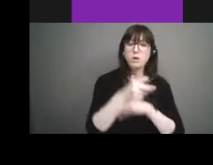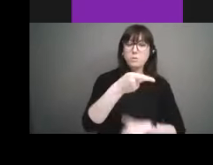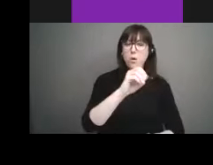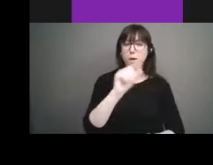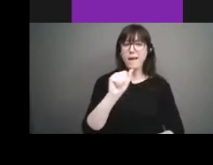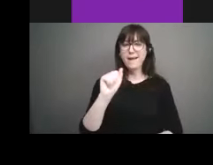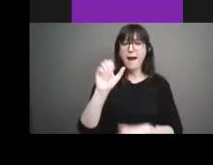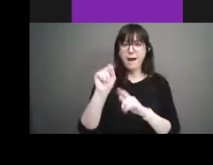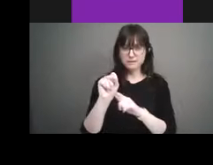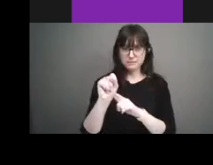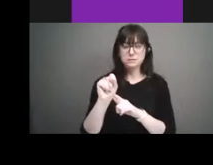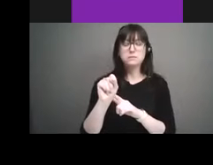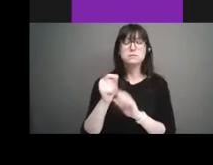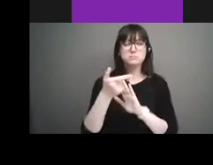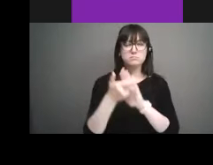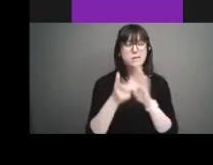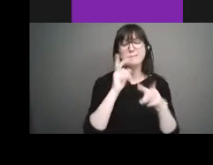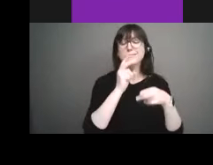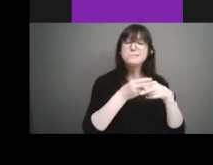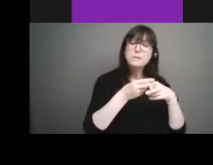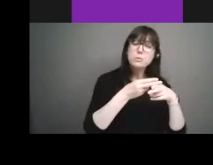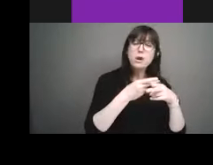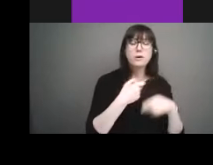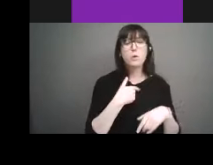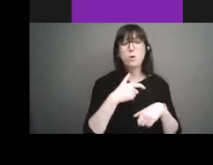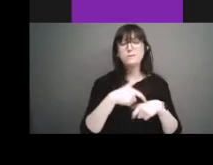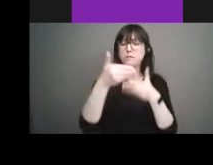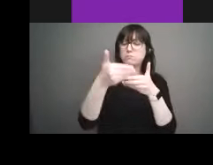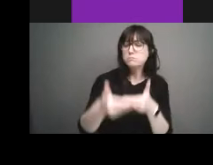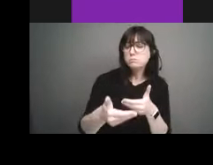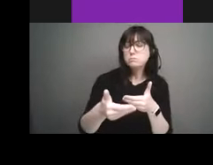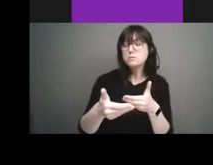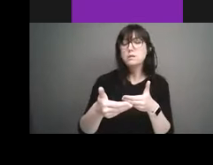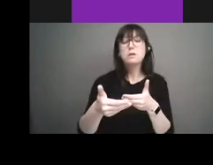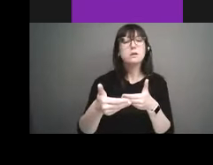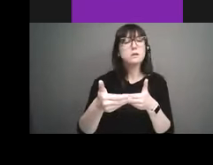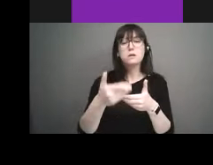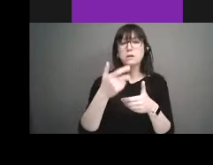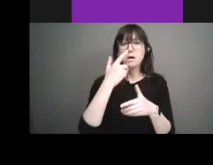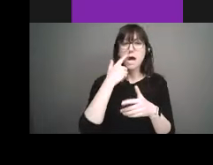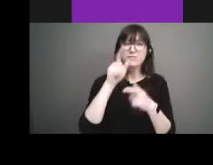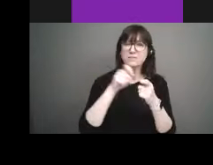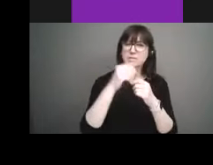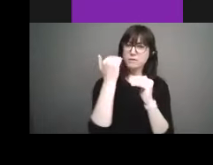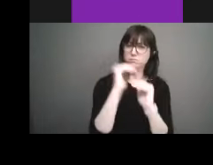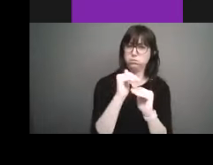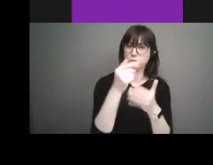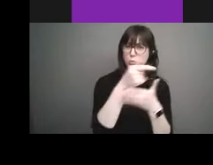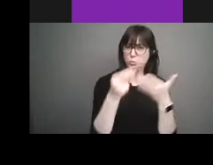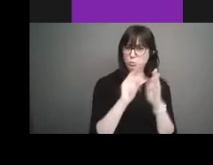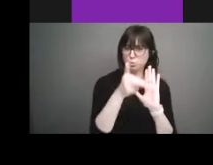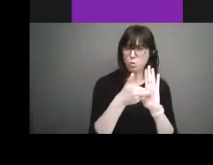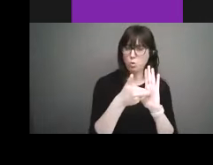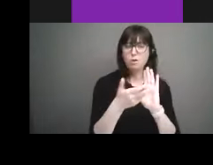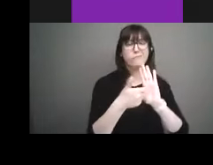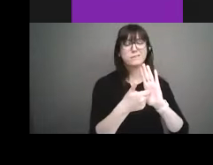usually for just a short term or a fixed time, often for a limited purpose. For example,